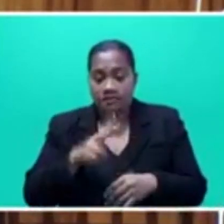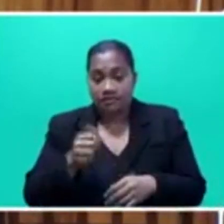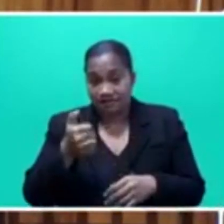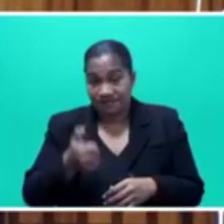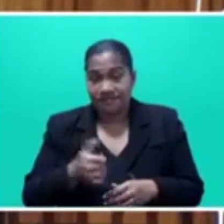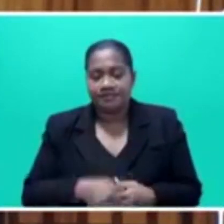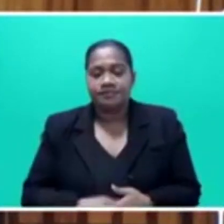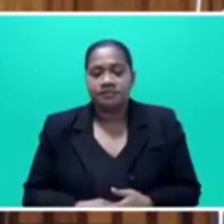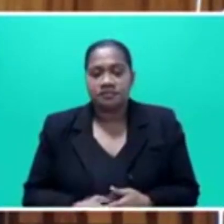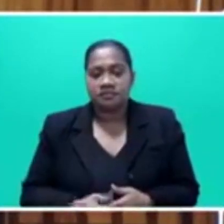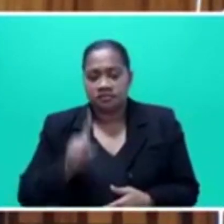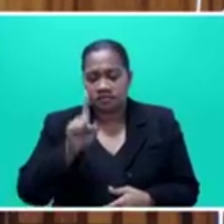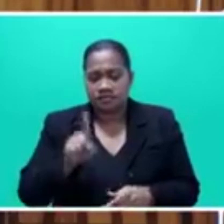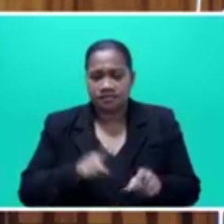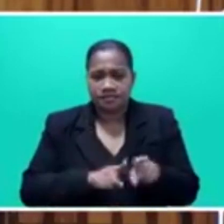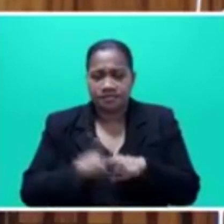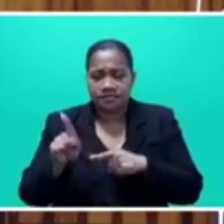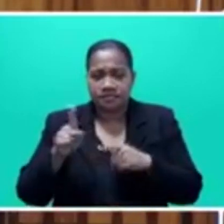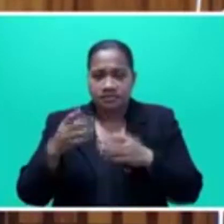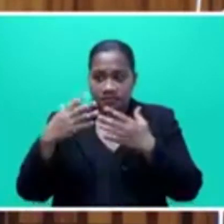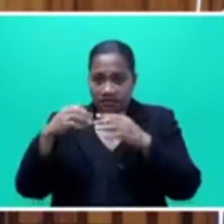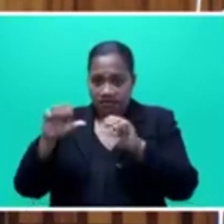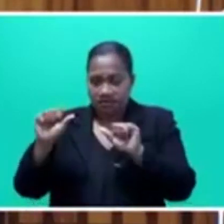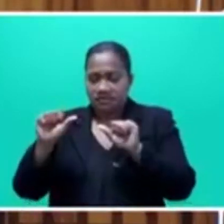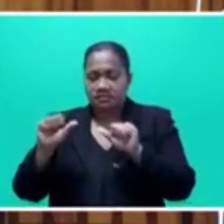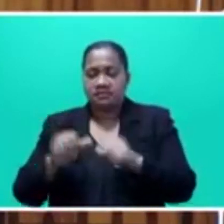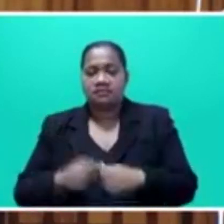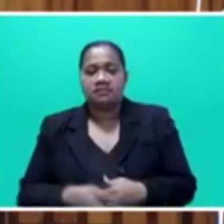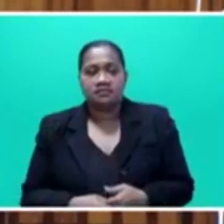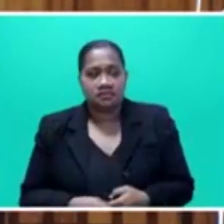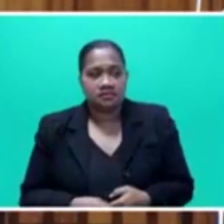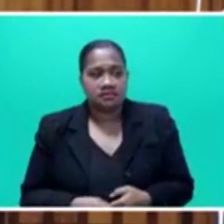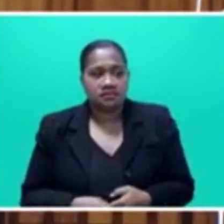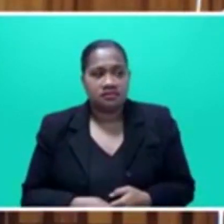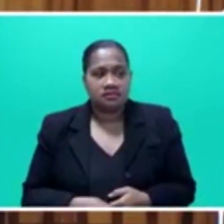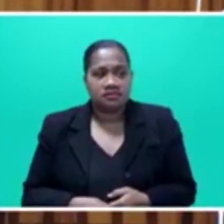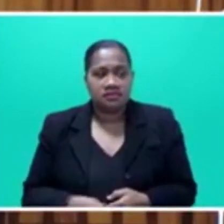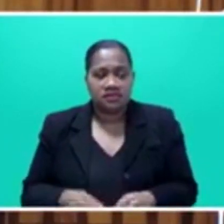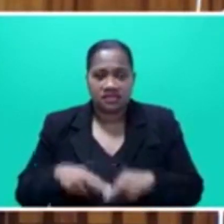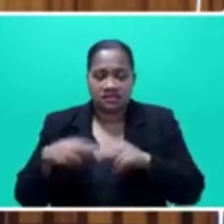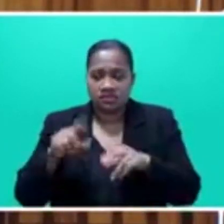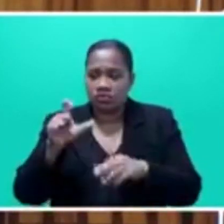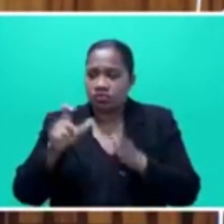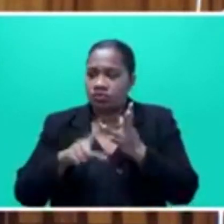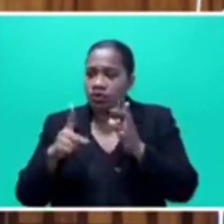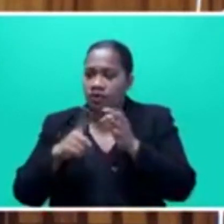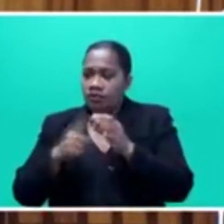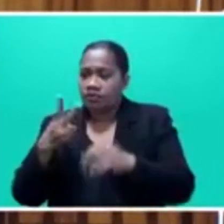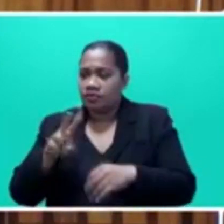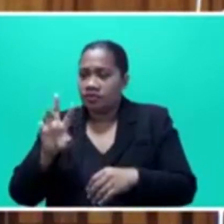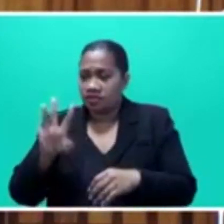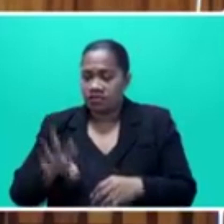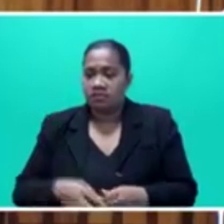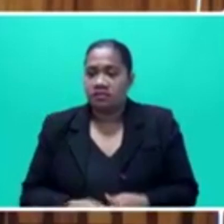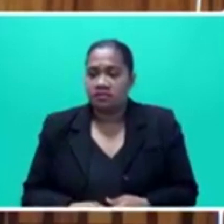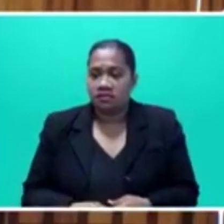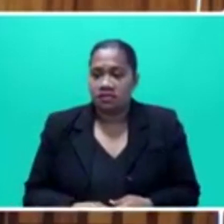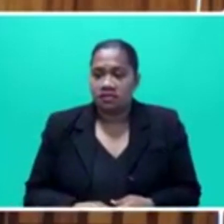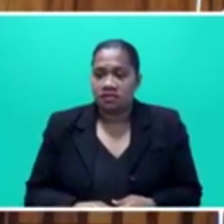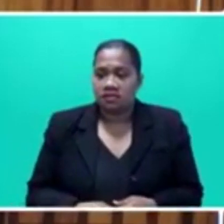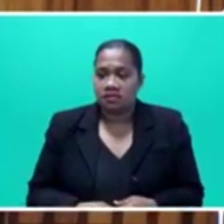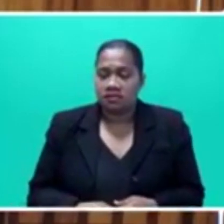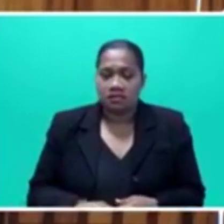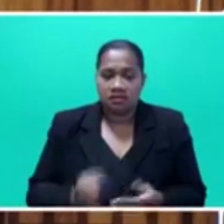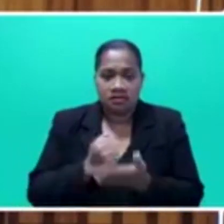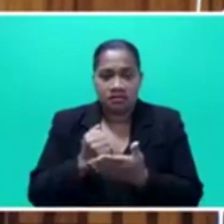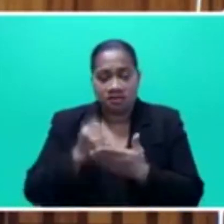It was one of the most successful multilateral climate engagement for Fiji since COP23. The President and the Prime Minister, of course, had a high-level engagement, sufficient number of Fijian